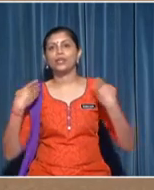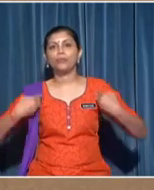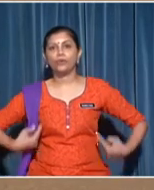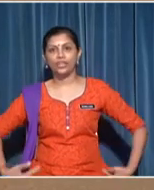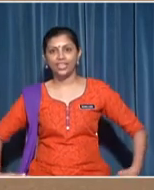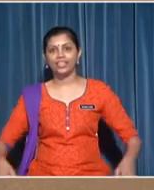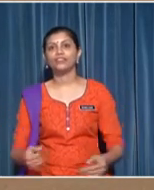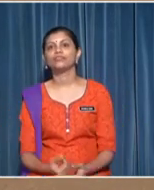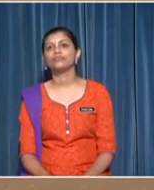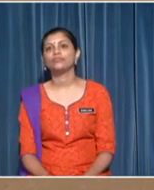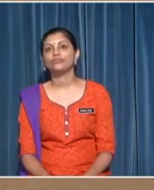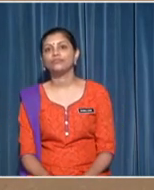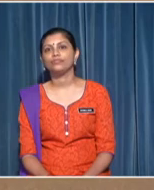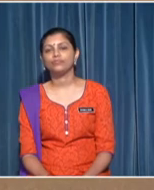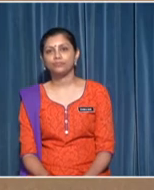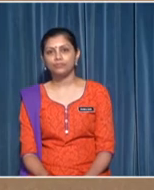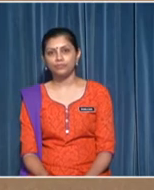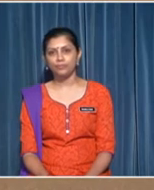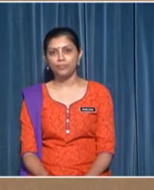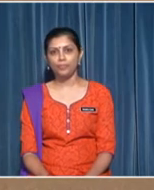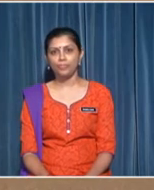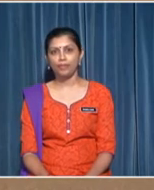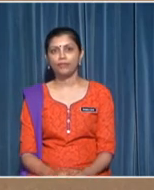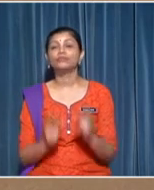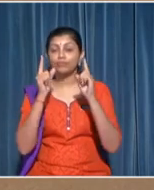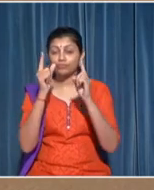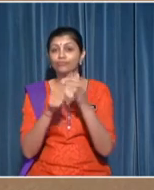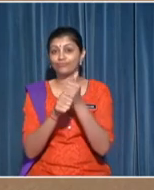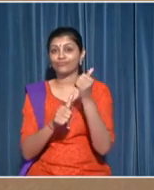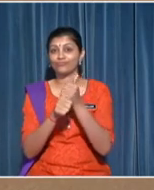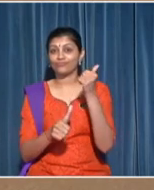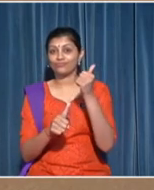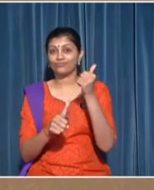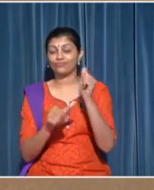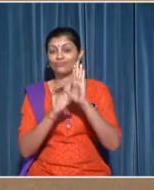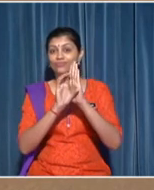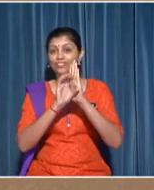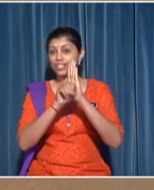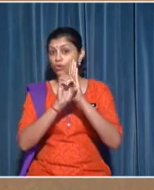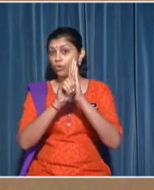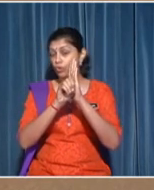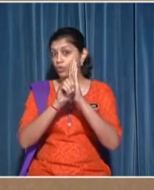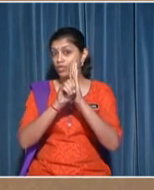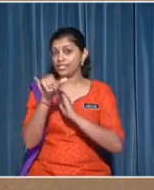Whoa! That's the feces, everyone. And the hole there is your anus.